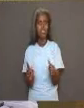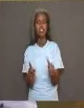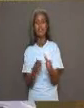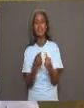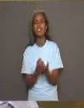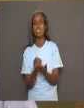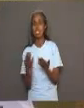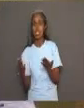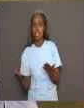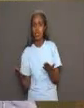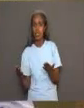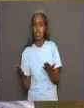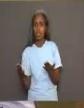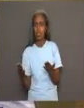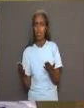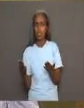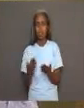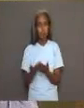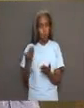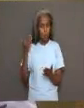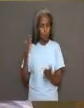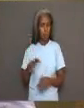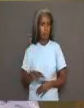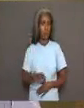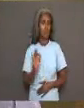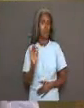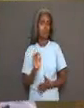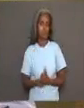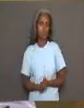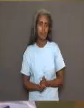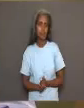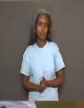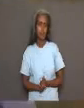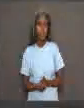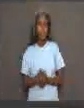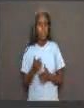given that the first event has already occurred.